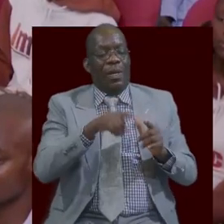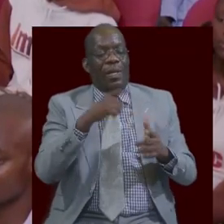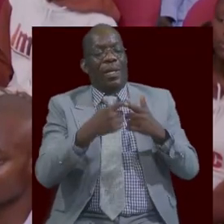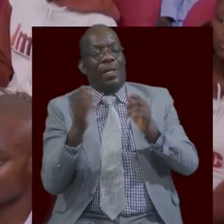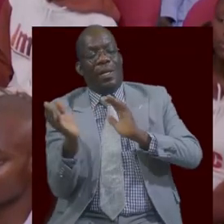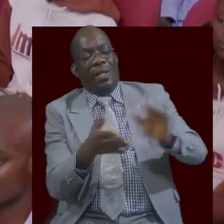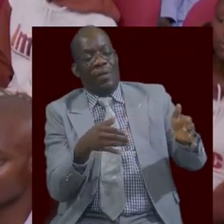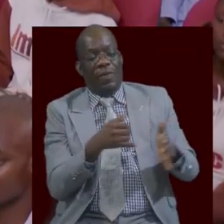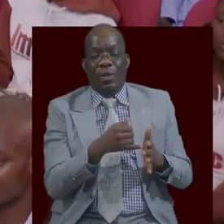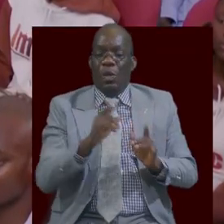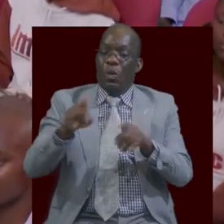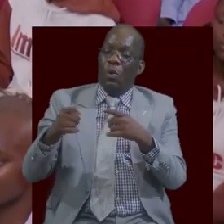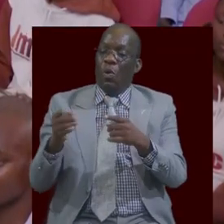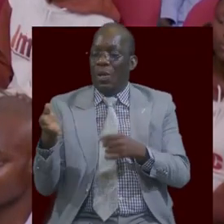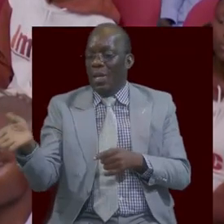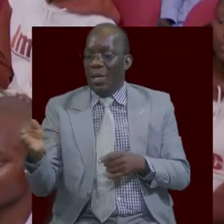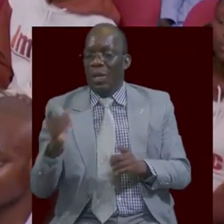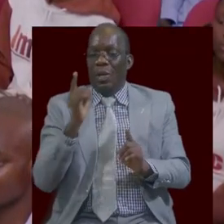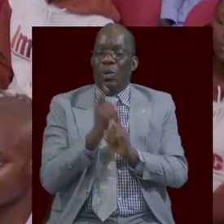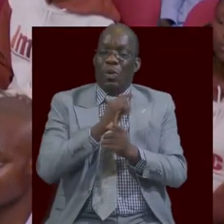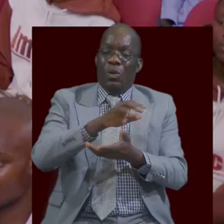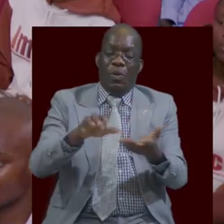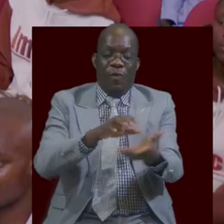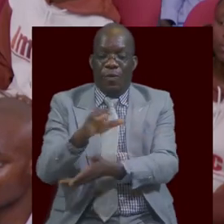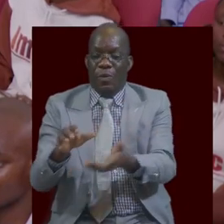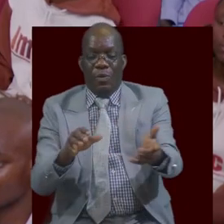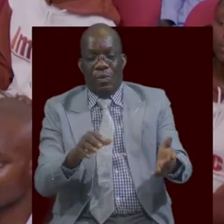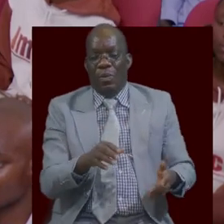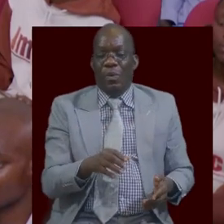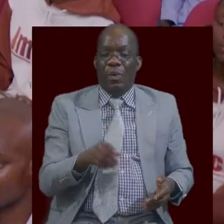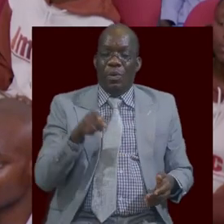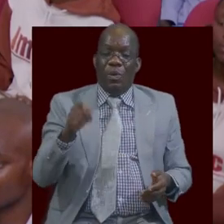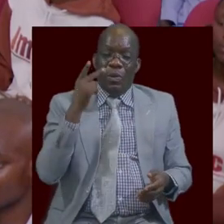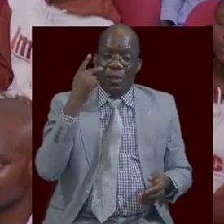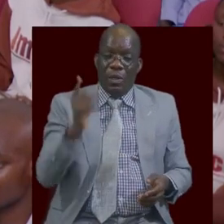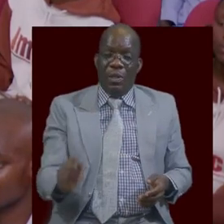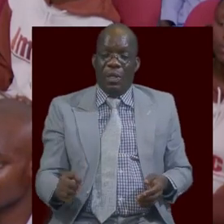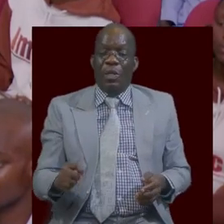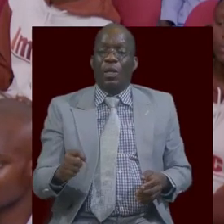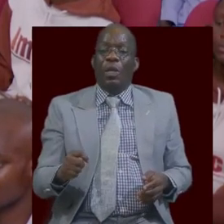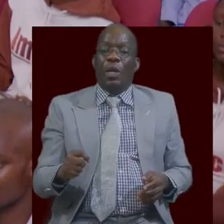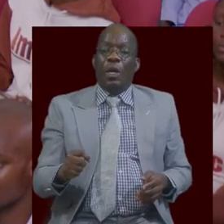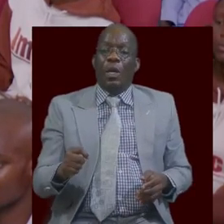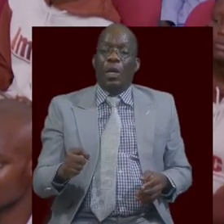come there and just vacillating. Do you see the pendulum of that clock?